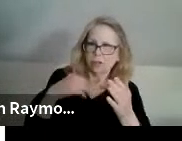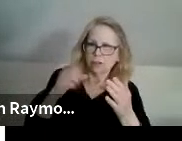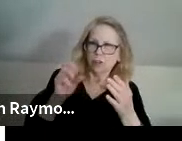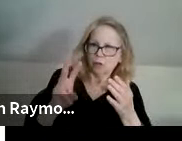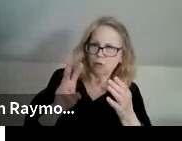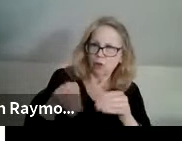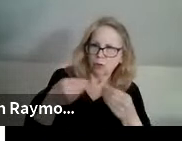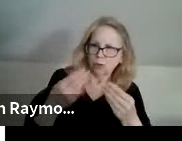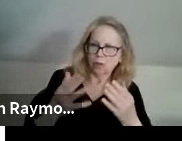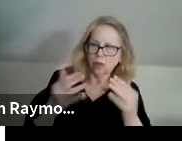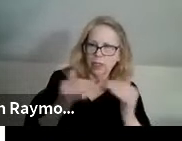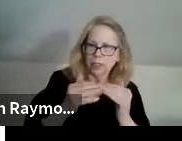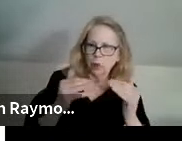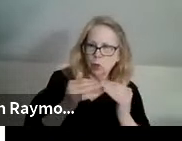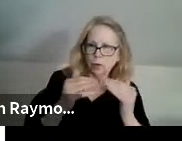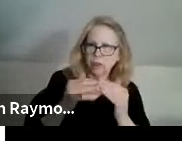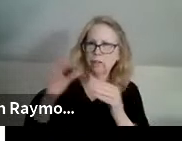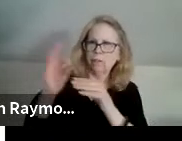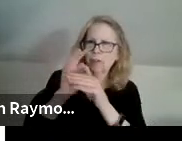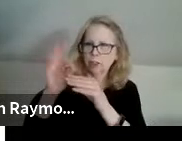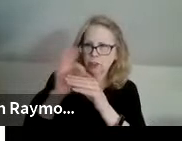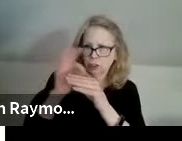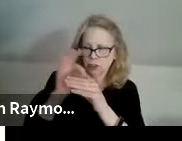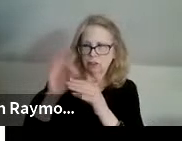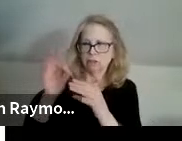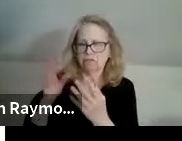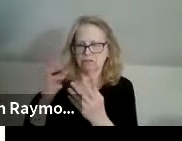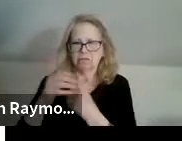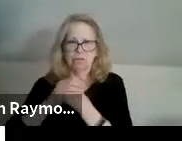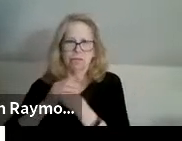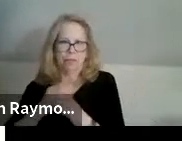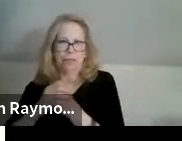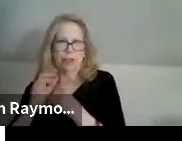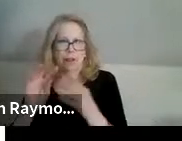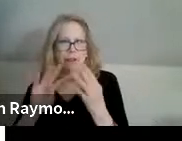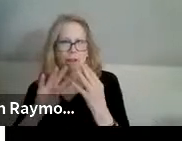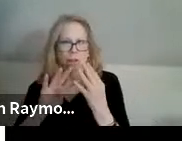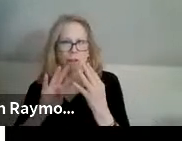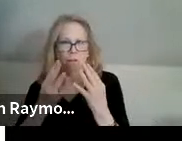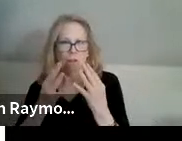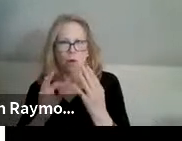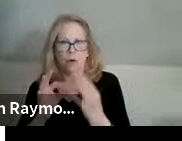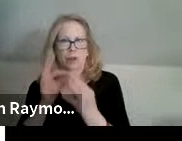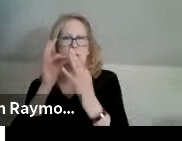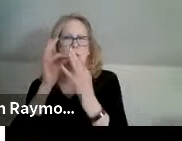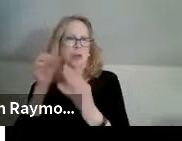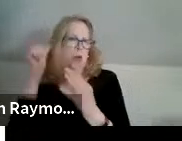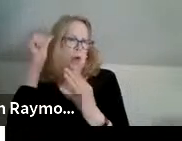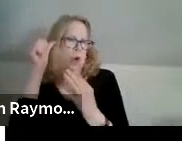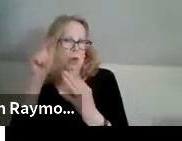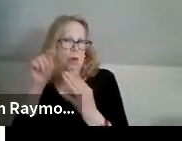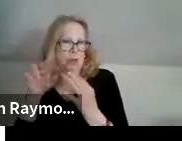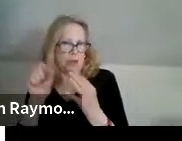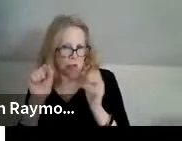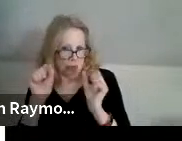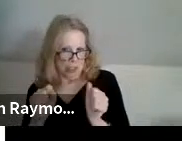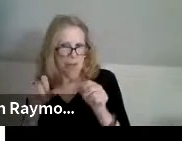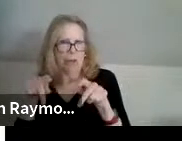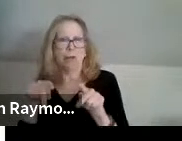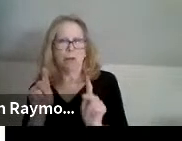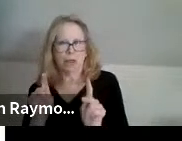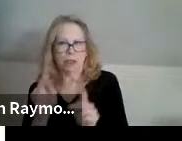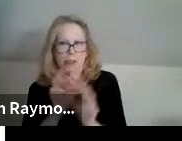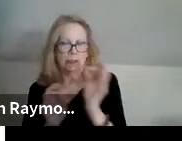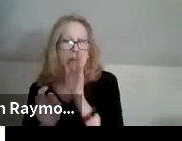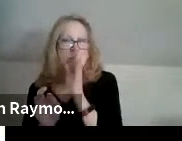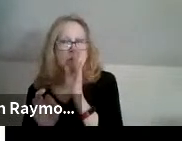provide the equivalent functions and features. Fourth exception, that audible tone shall be permitted instead of speech output where the